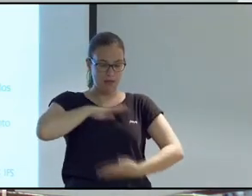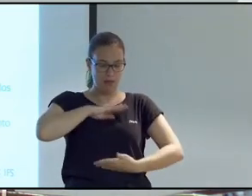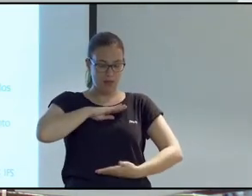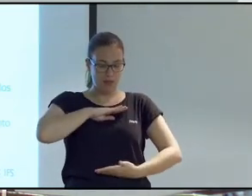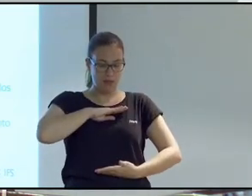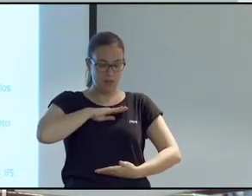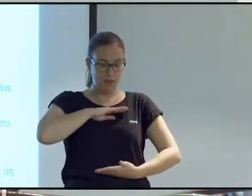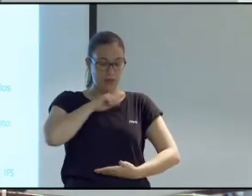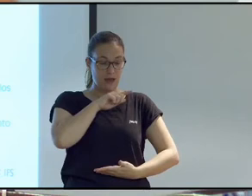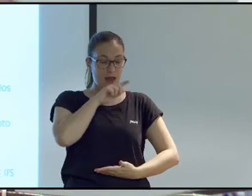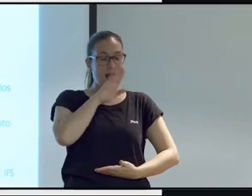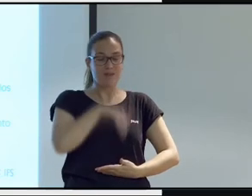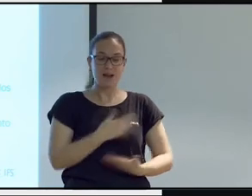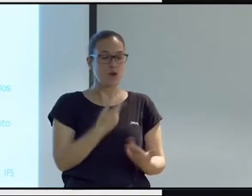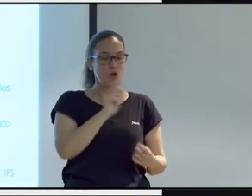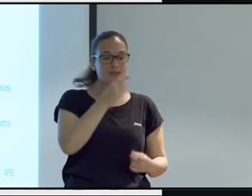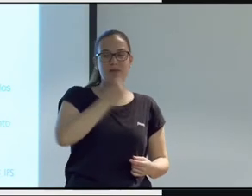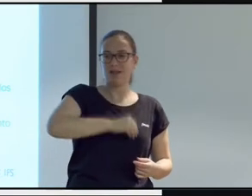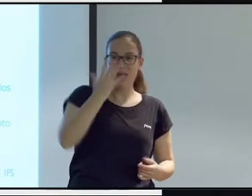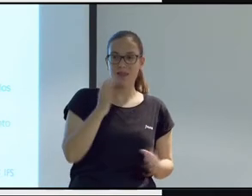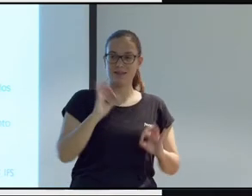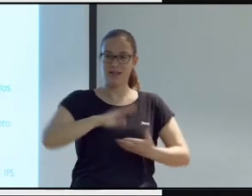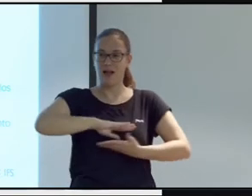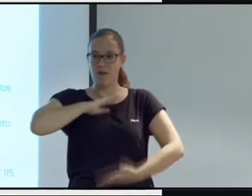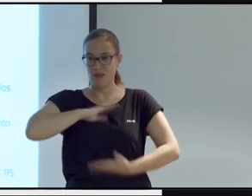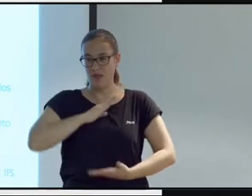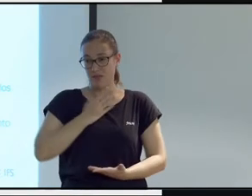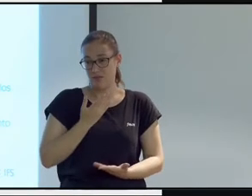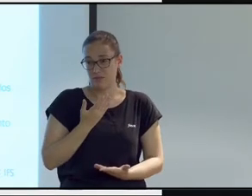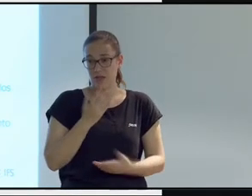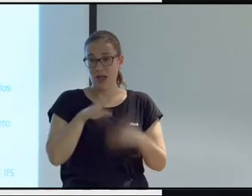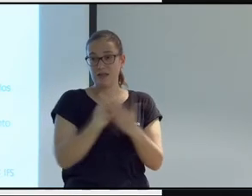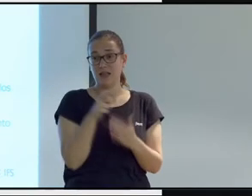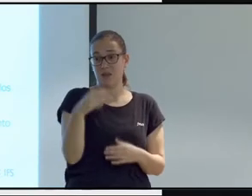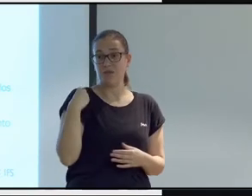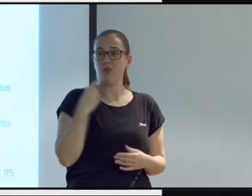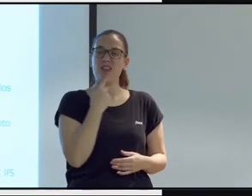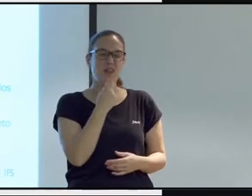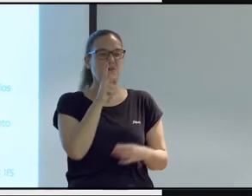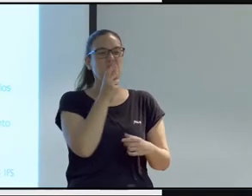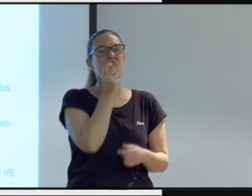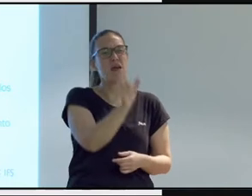of capabilities. Now, we're not talking about ability again. Let's talk about capability.